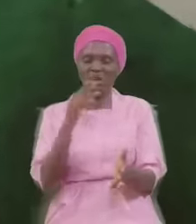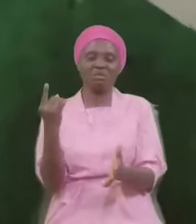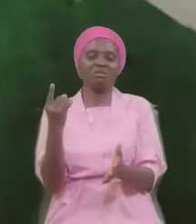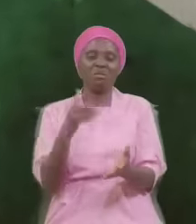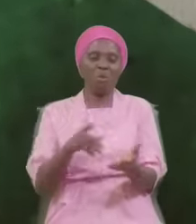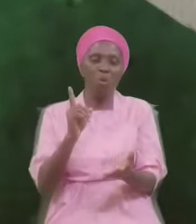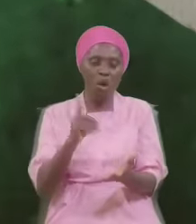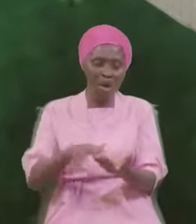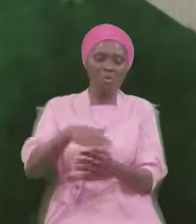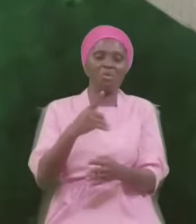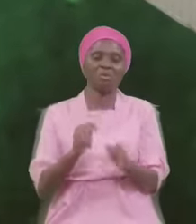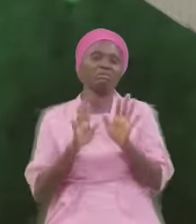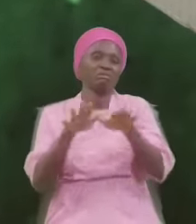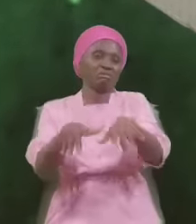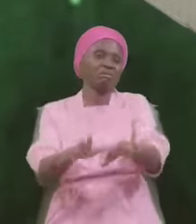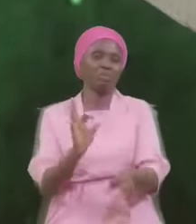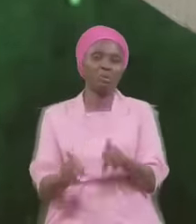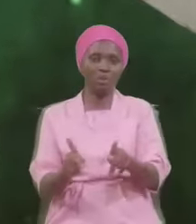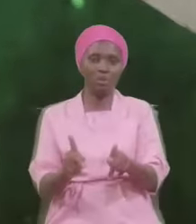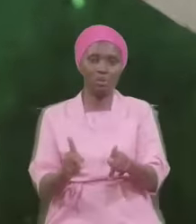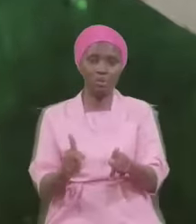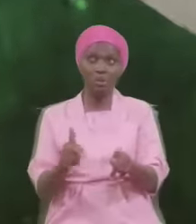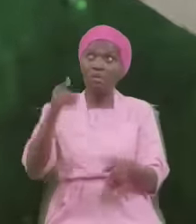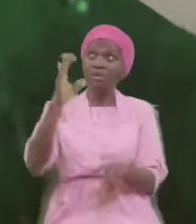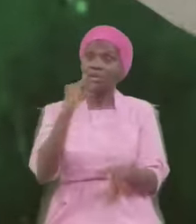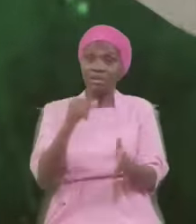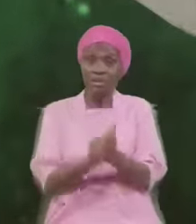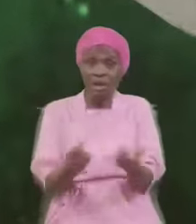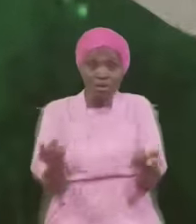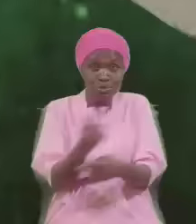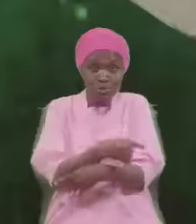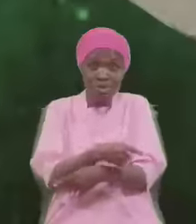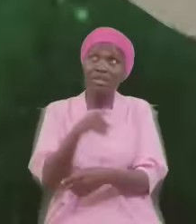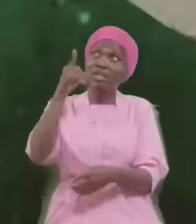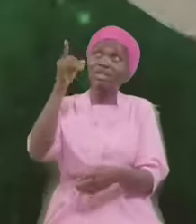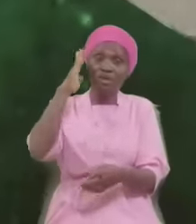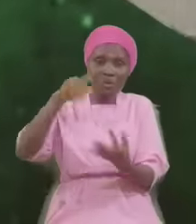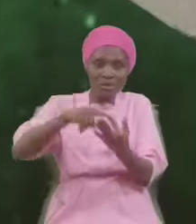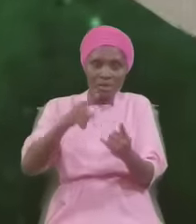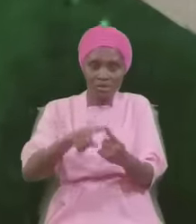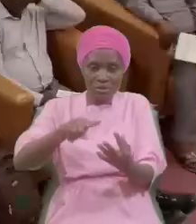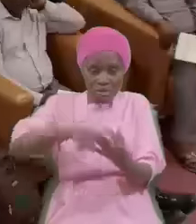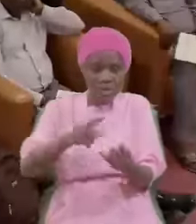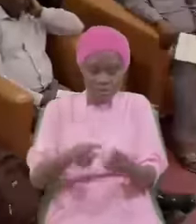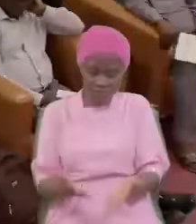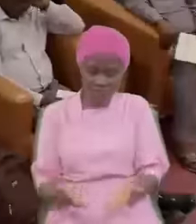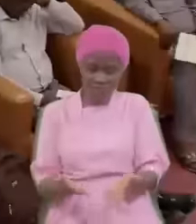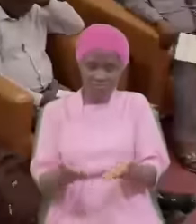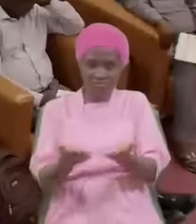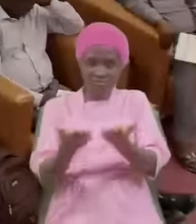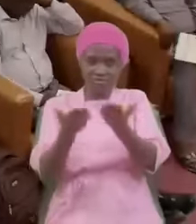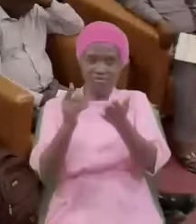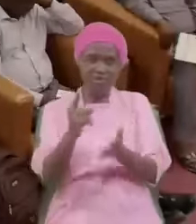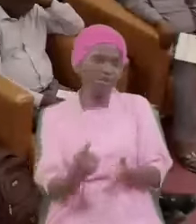the multitude, it says today it will begin to magnify you. As you believe,